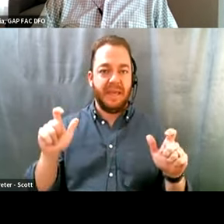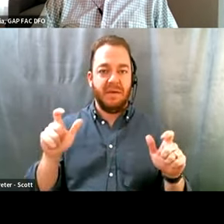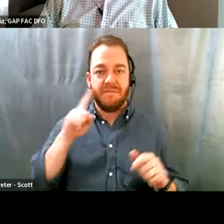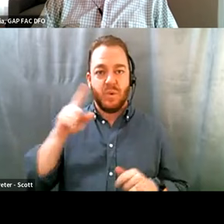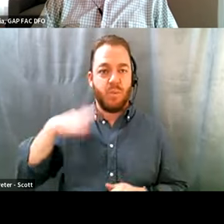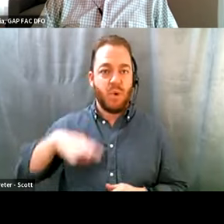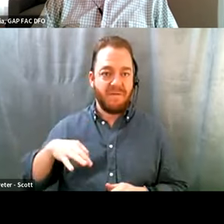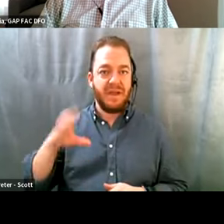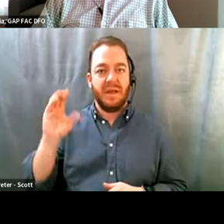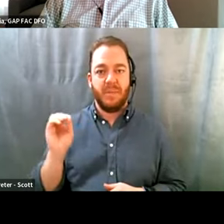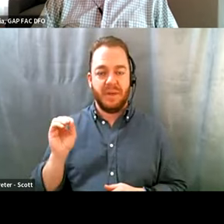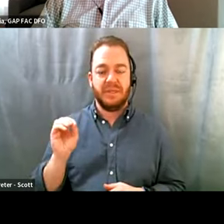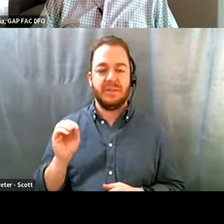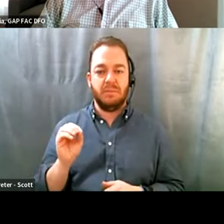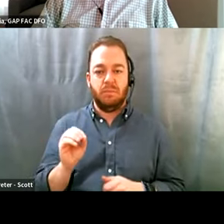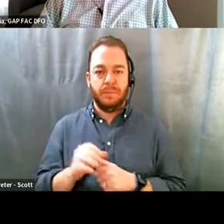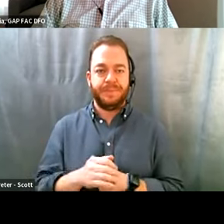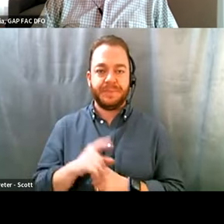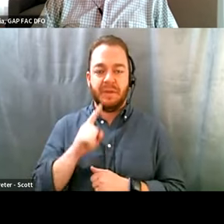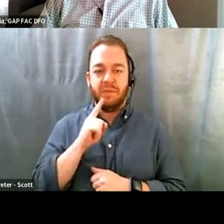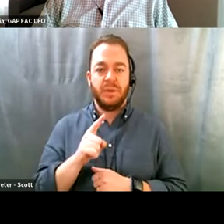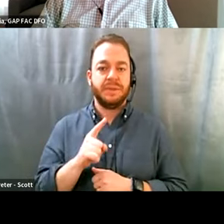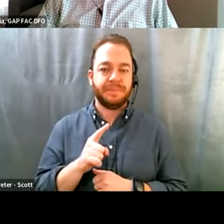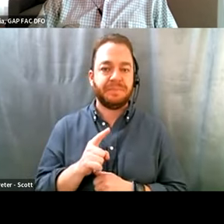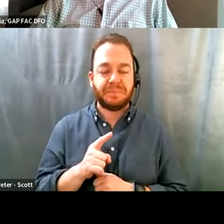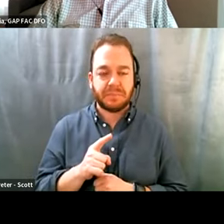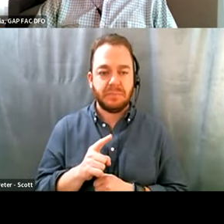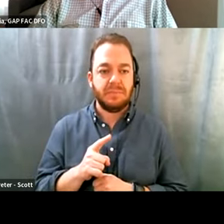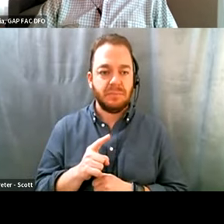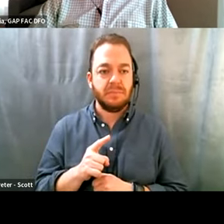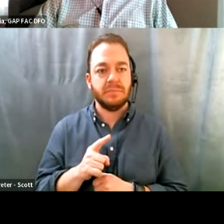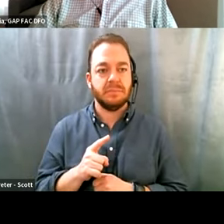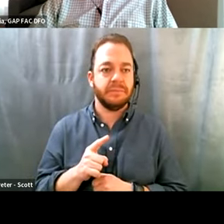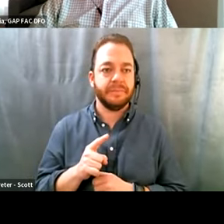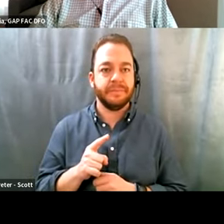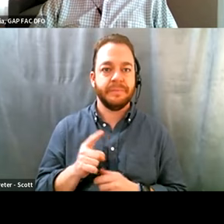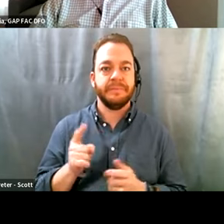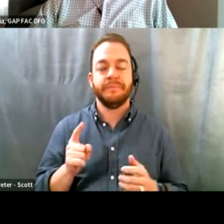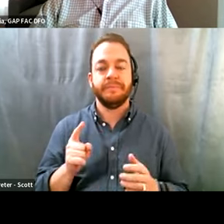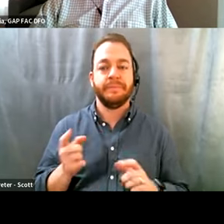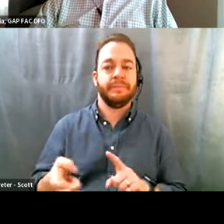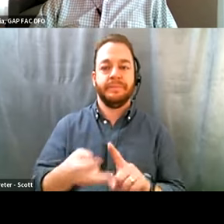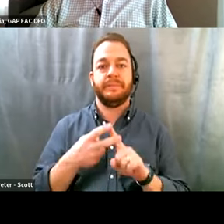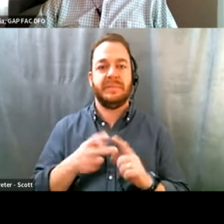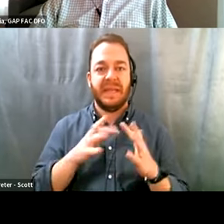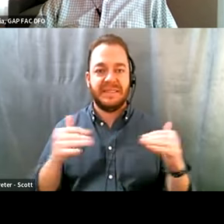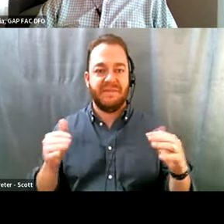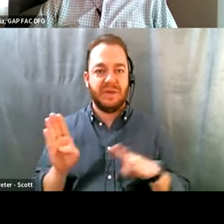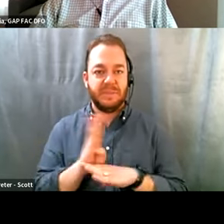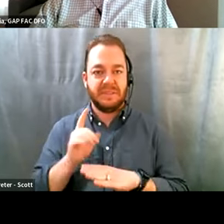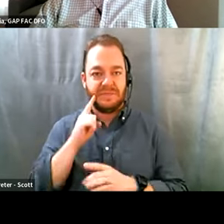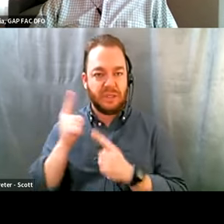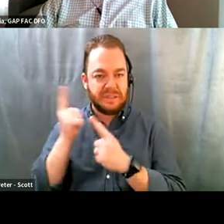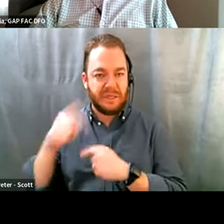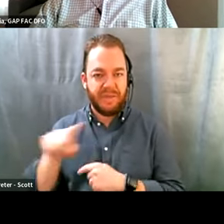for-profit enterprises in crossing this Rubicon of getting diverse businesses to consider them, I think